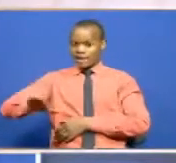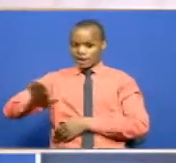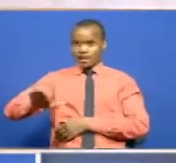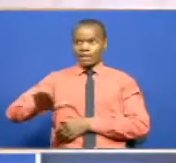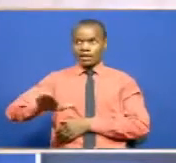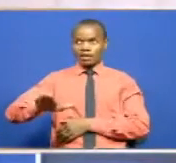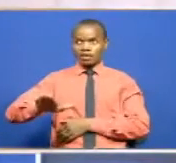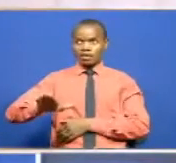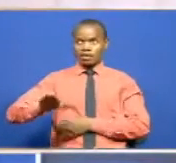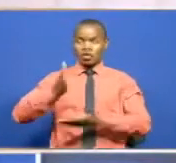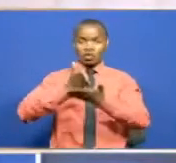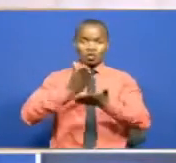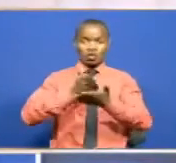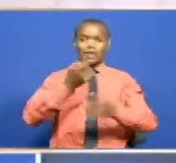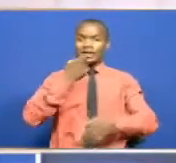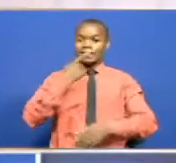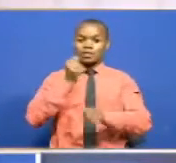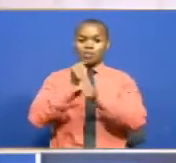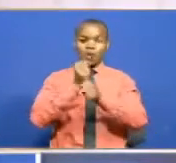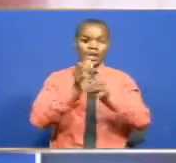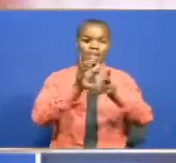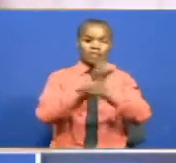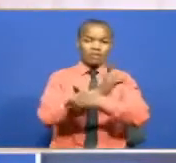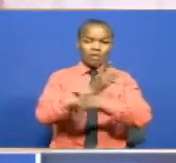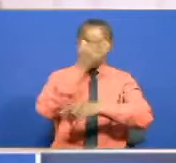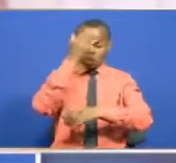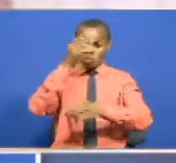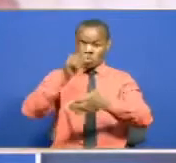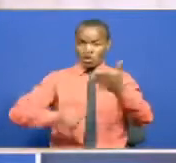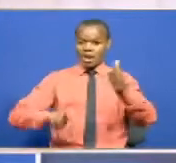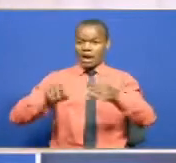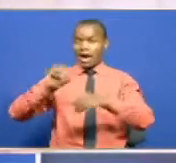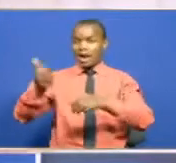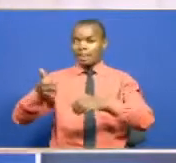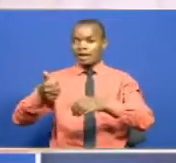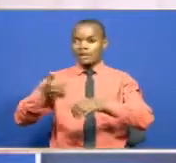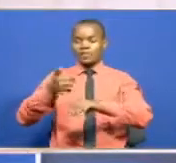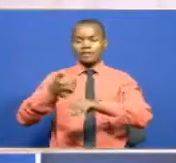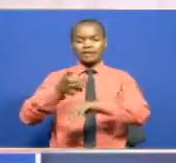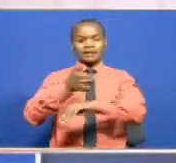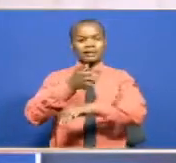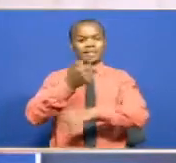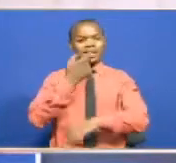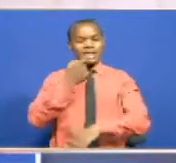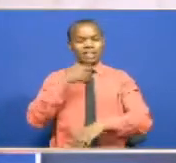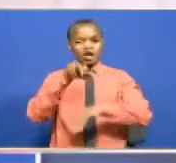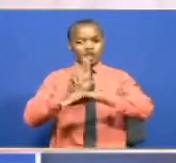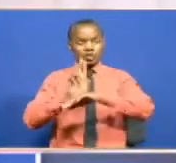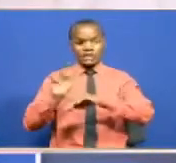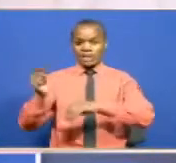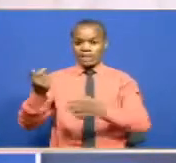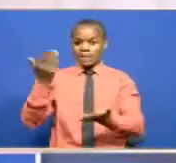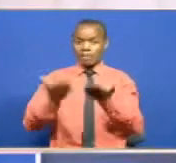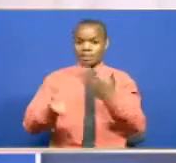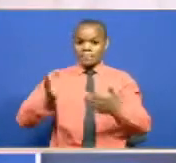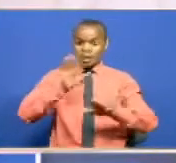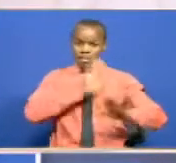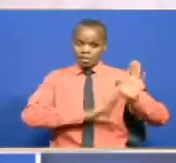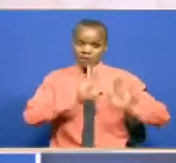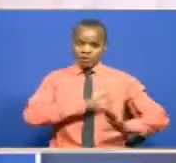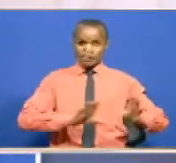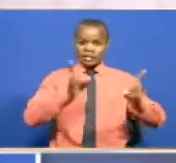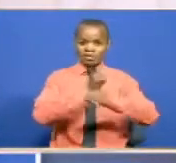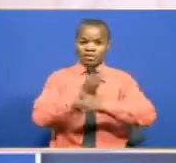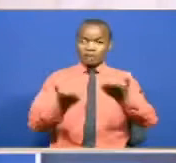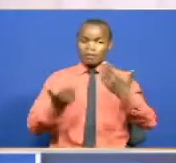metabolize drugs differently, what about cancer drugs that come to Kenya? Maybe our patients metabolize them differently. Maybe they have more